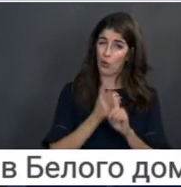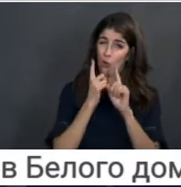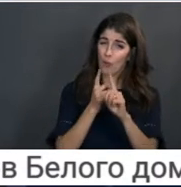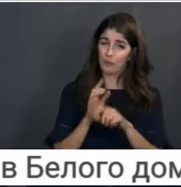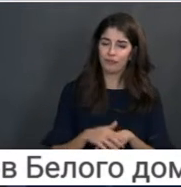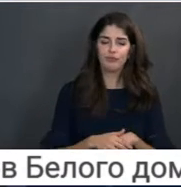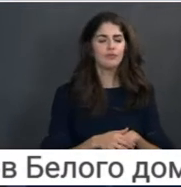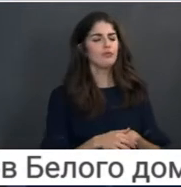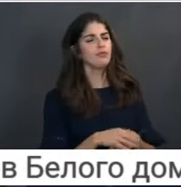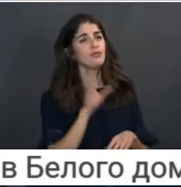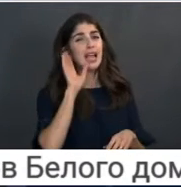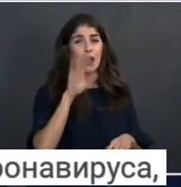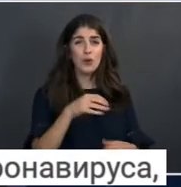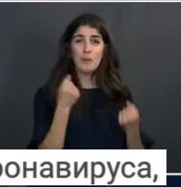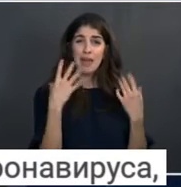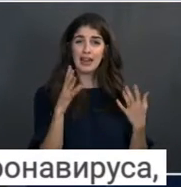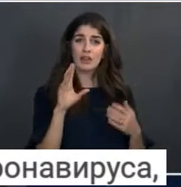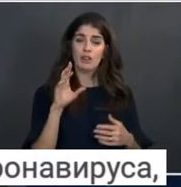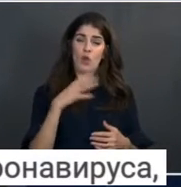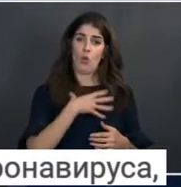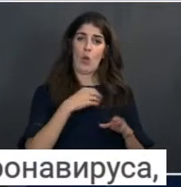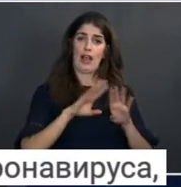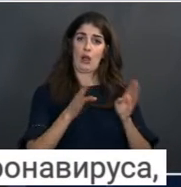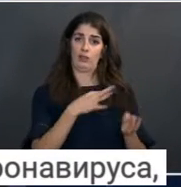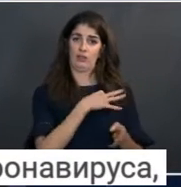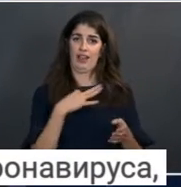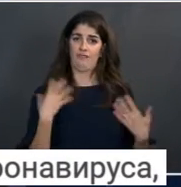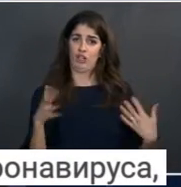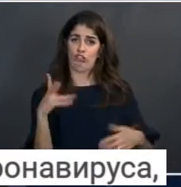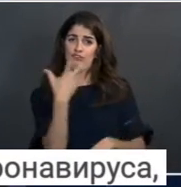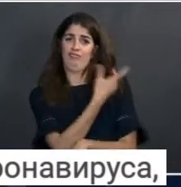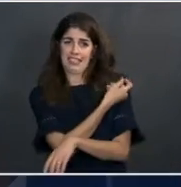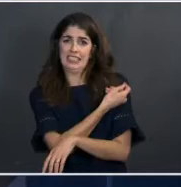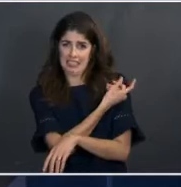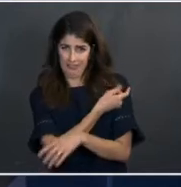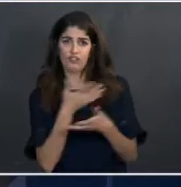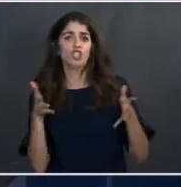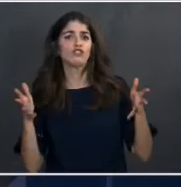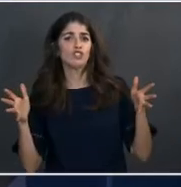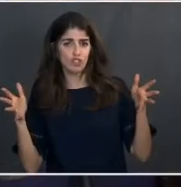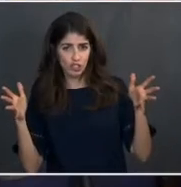know hundreds of White House staffers now have been vaccinated for the coronavirus.